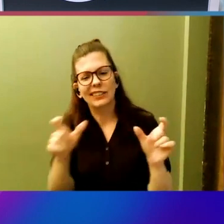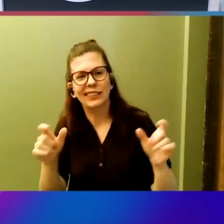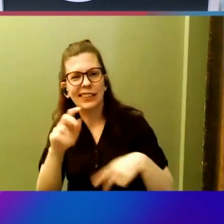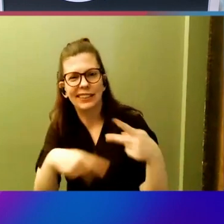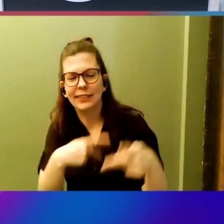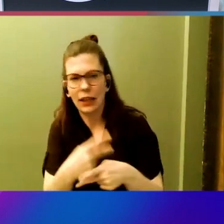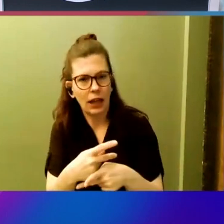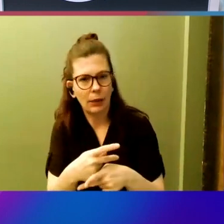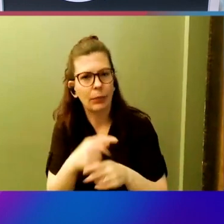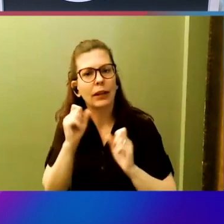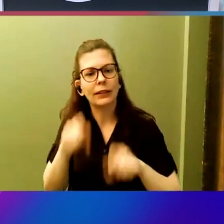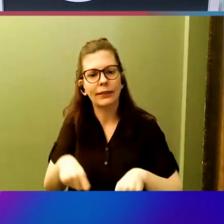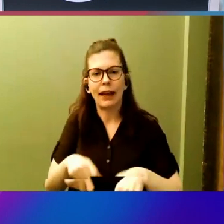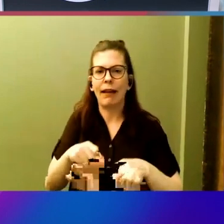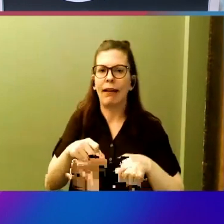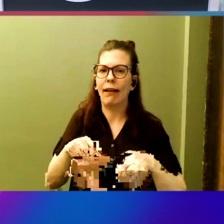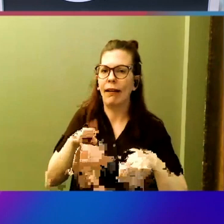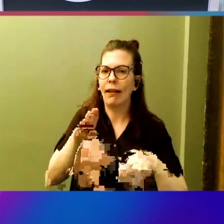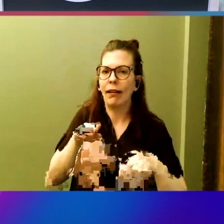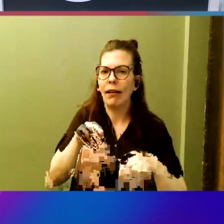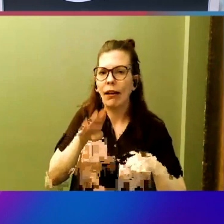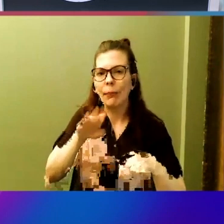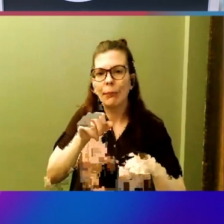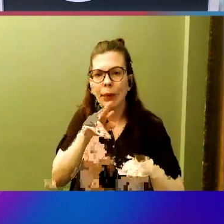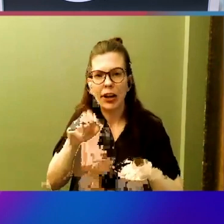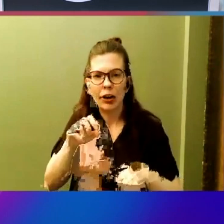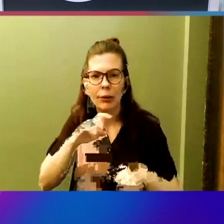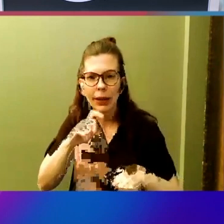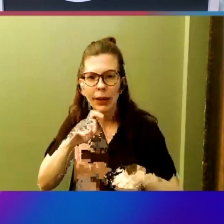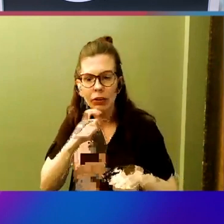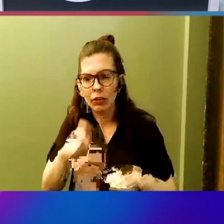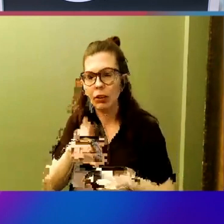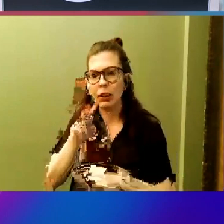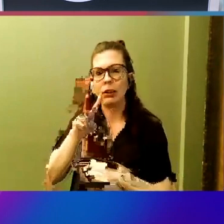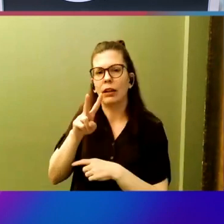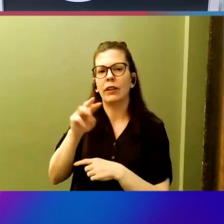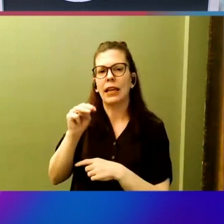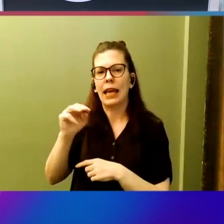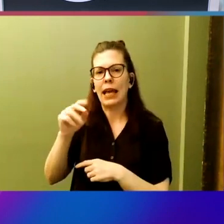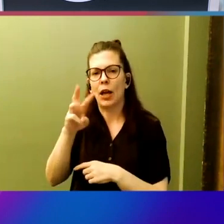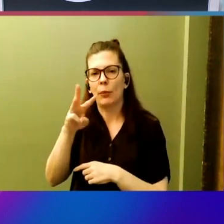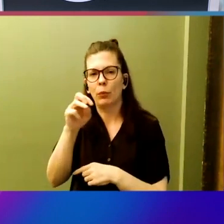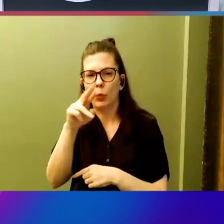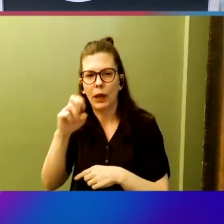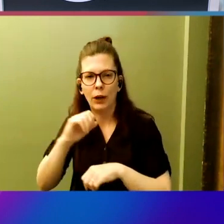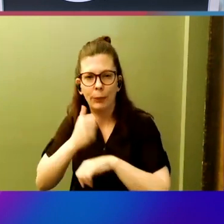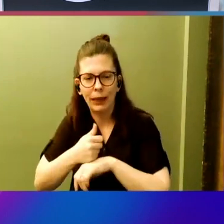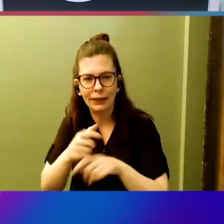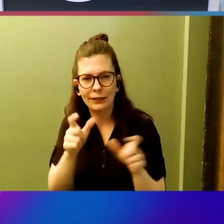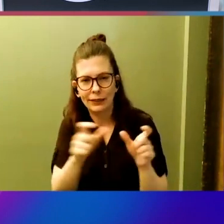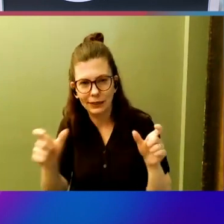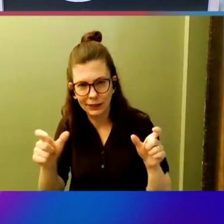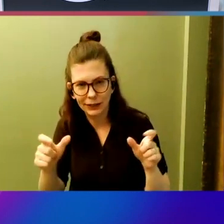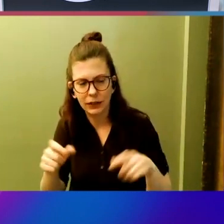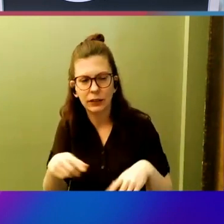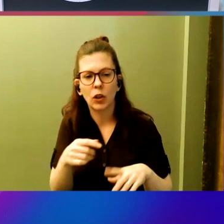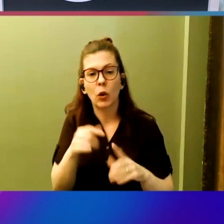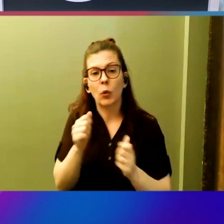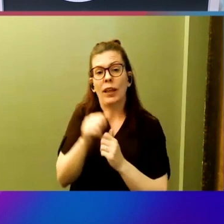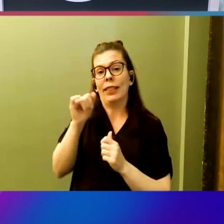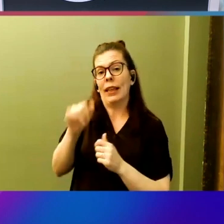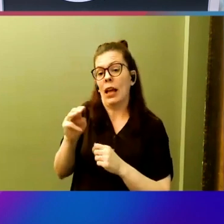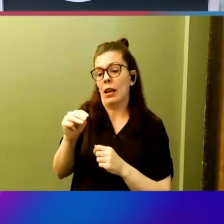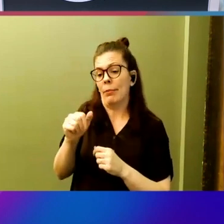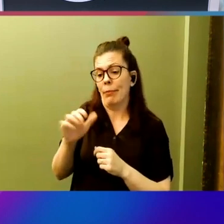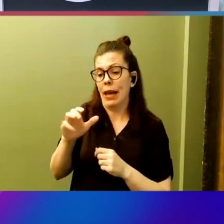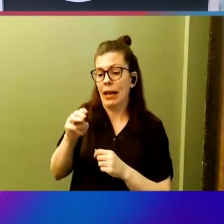metal instances. We're able to offer VMware-based instances. So with this, we have the Mac Mini connecting